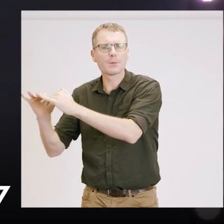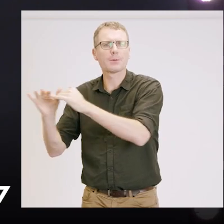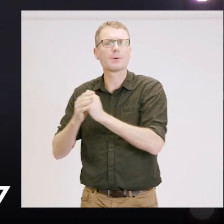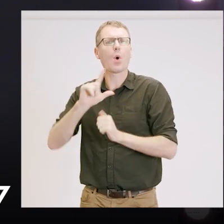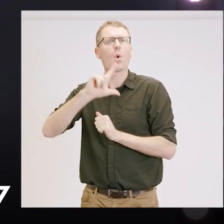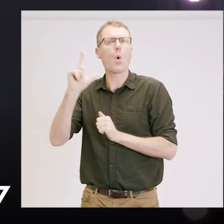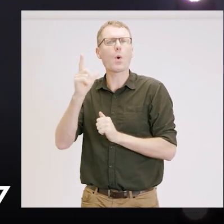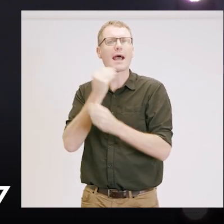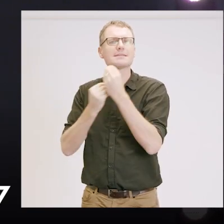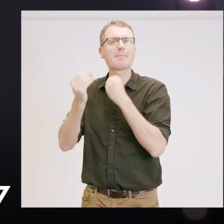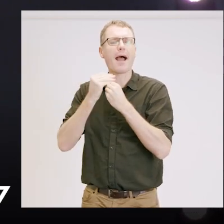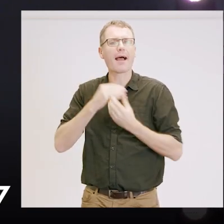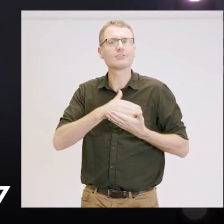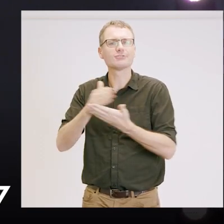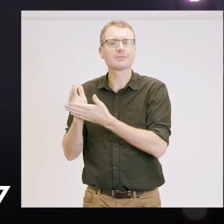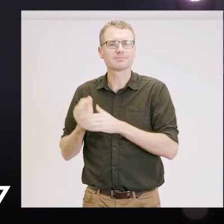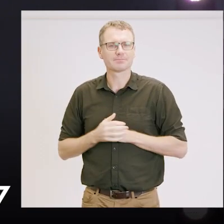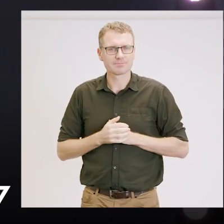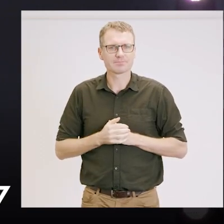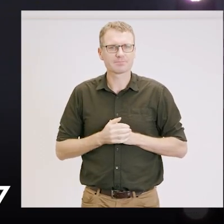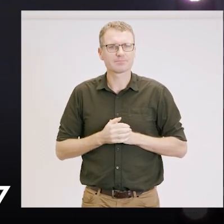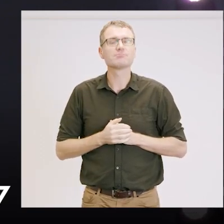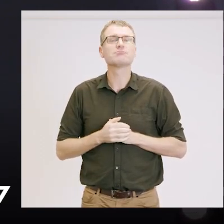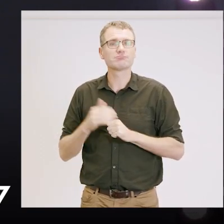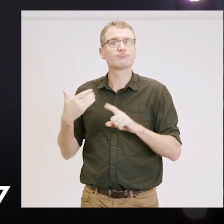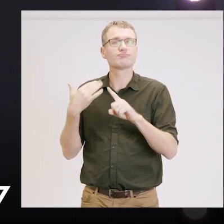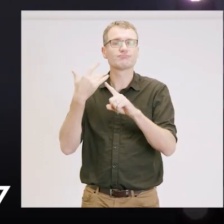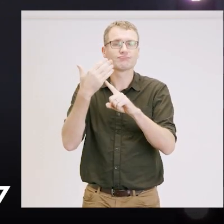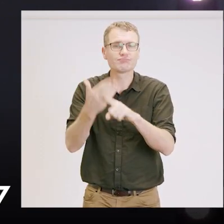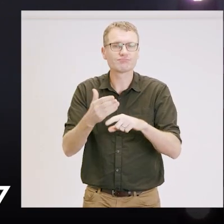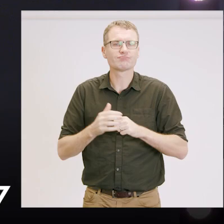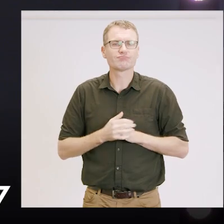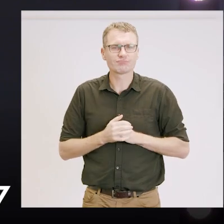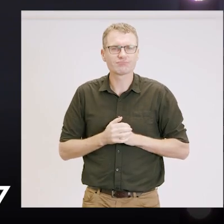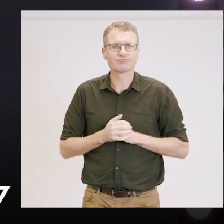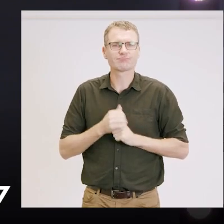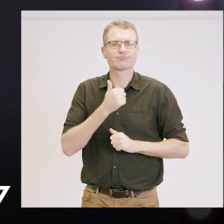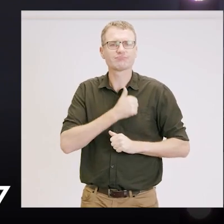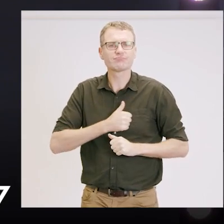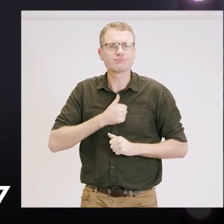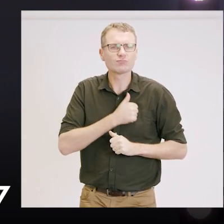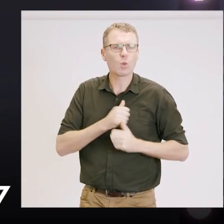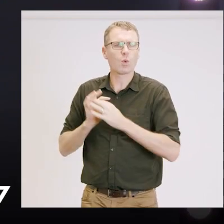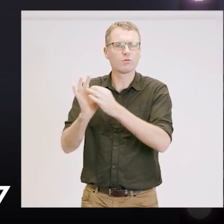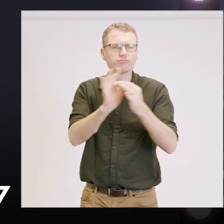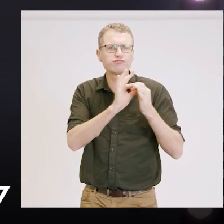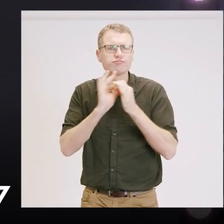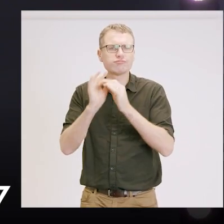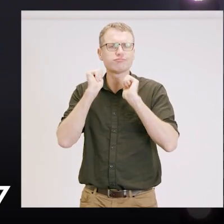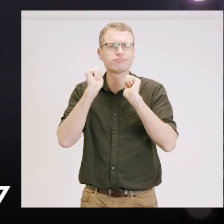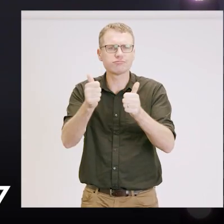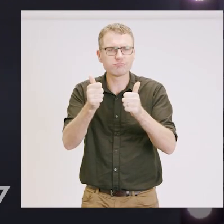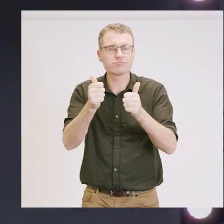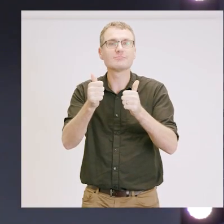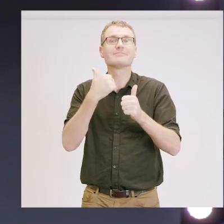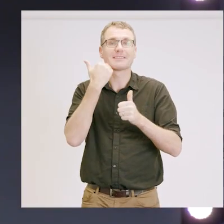while praising God and enjoying the goodwill of all the people. And each day the Lord added to their fellowship those who were being